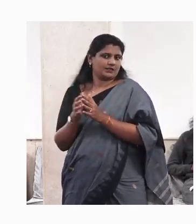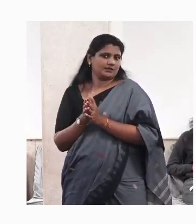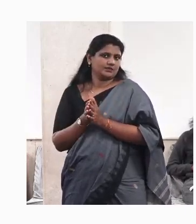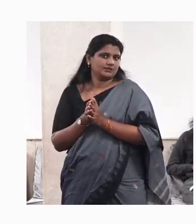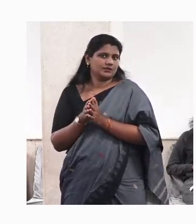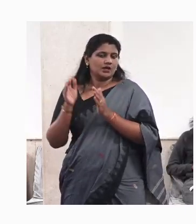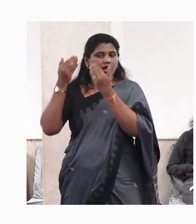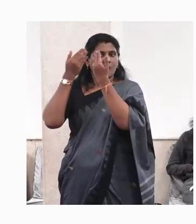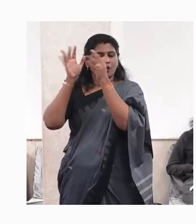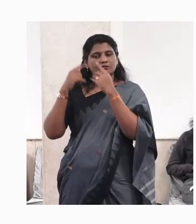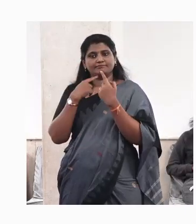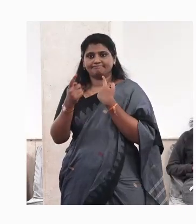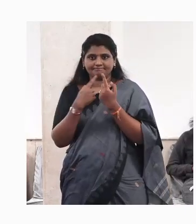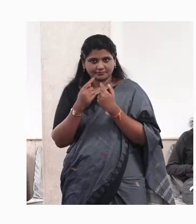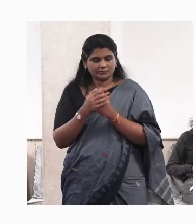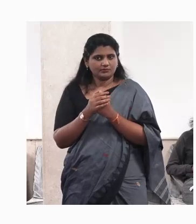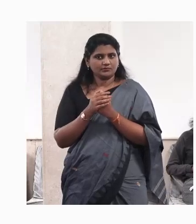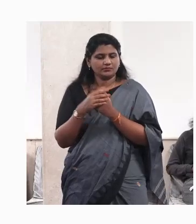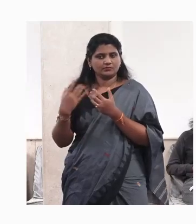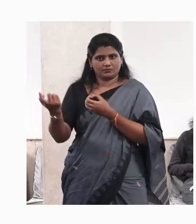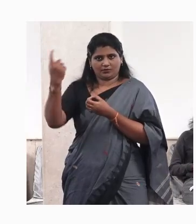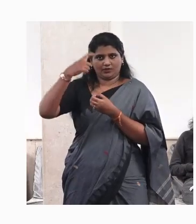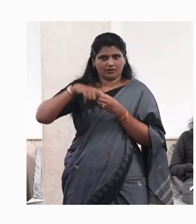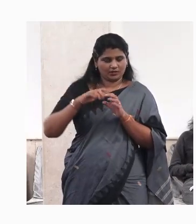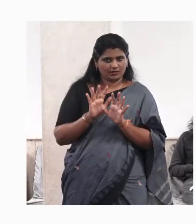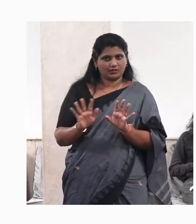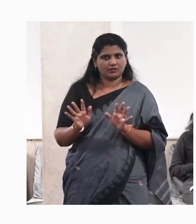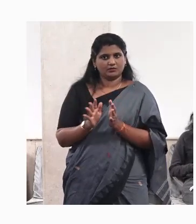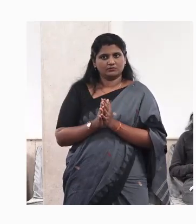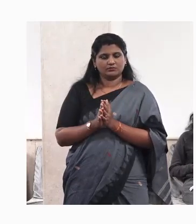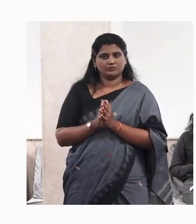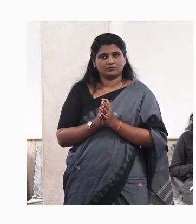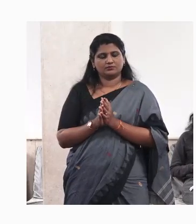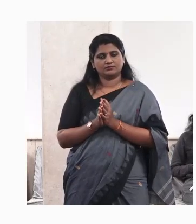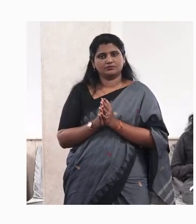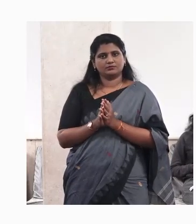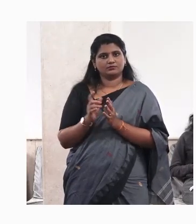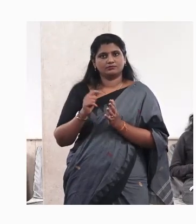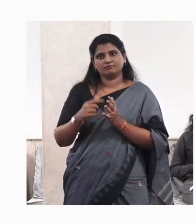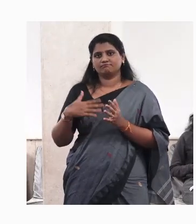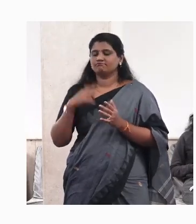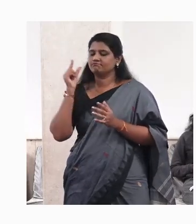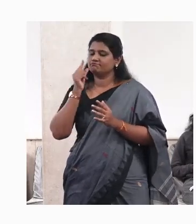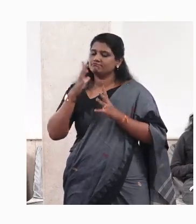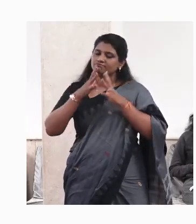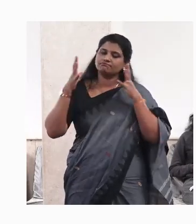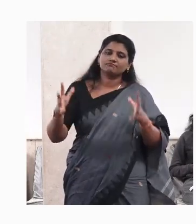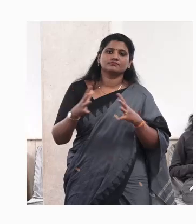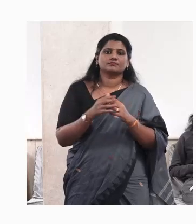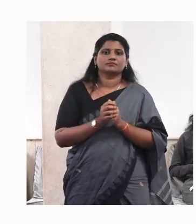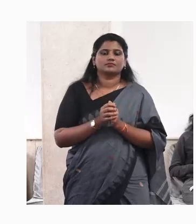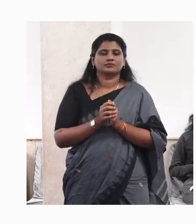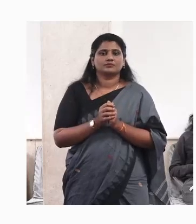that open dialogue sort of comes in very, very handy. The one challenge